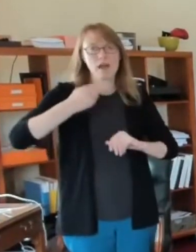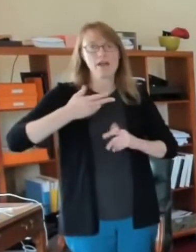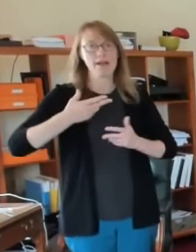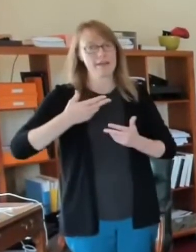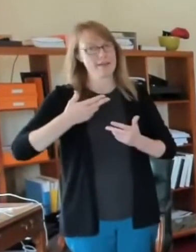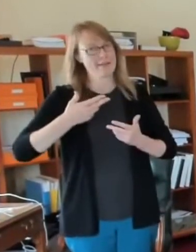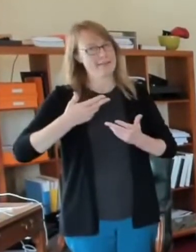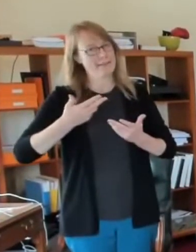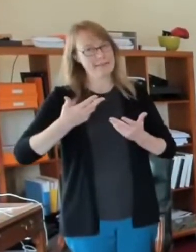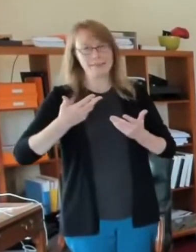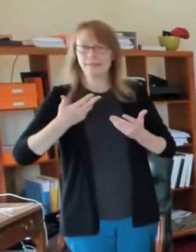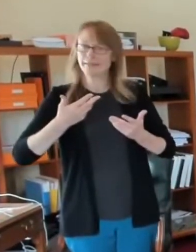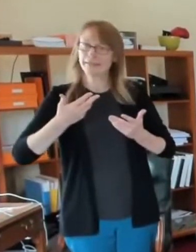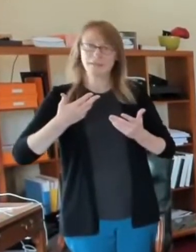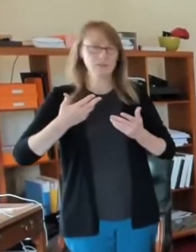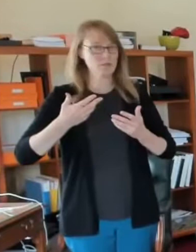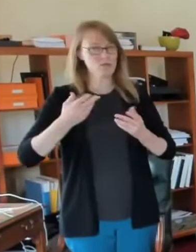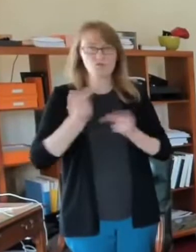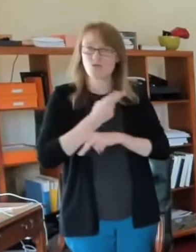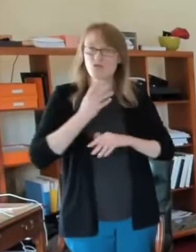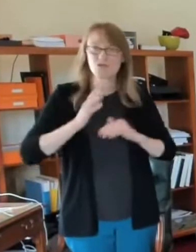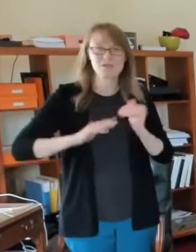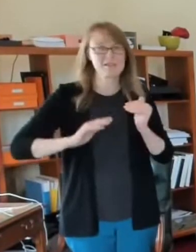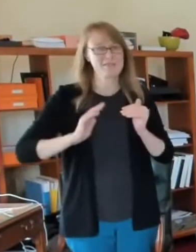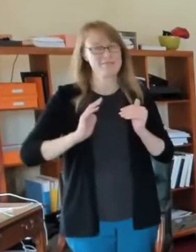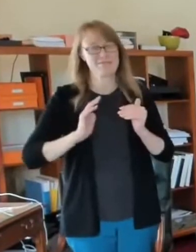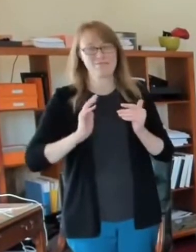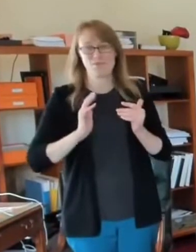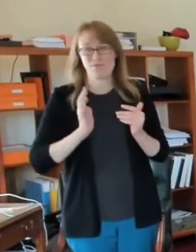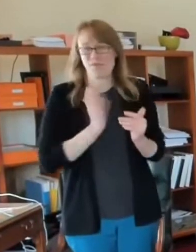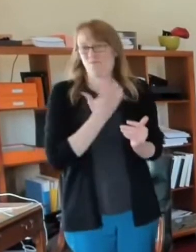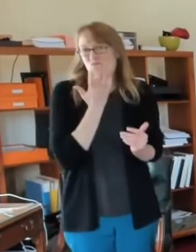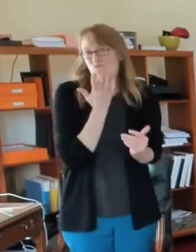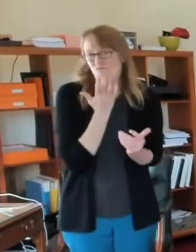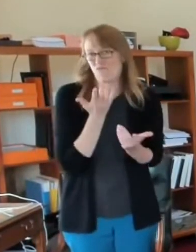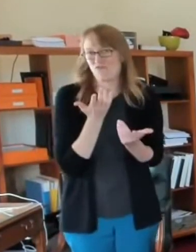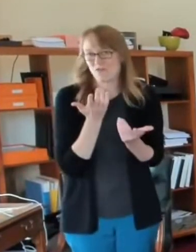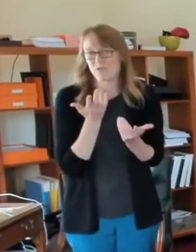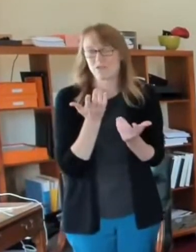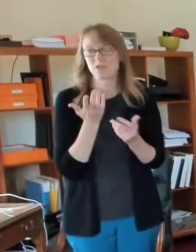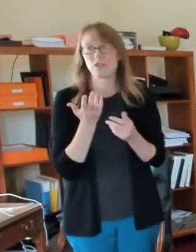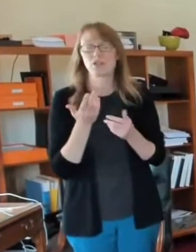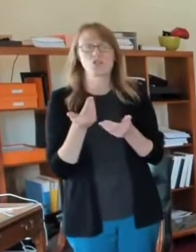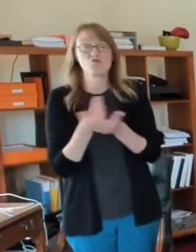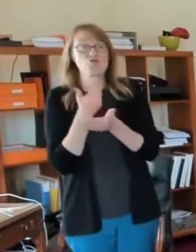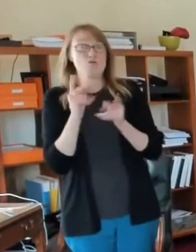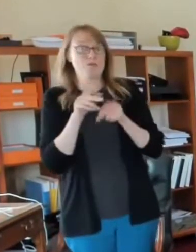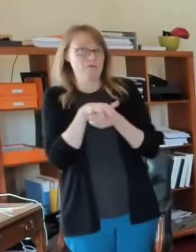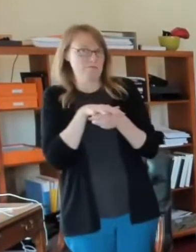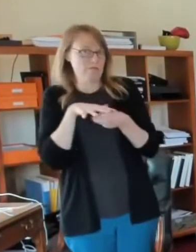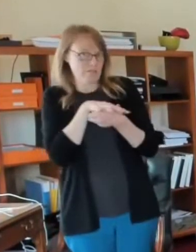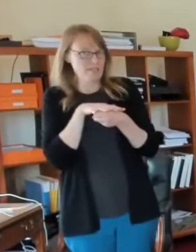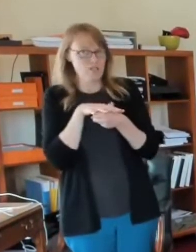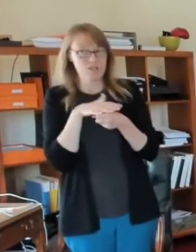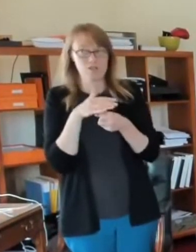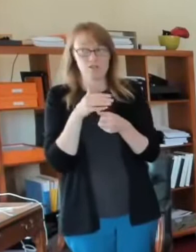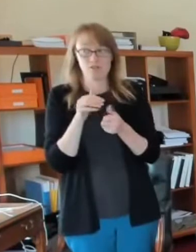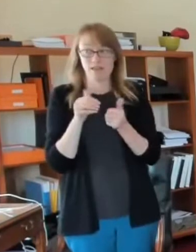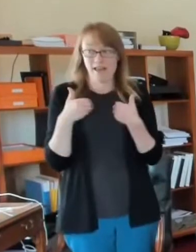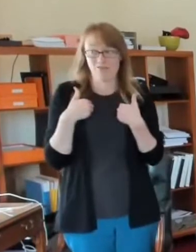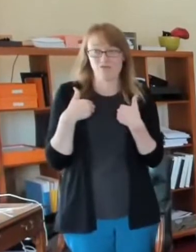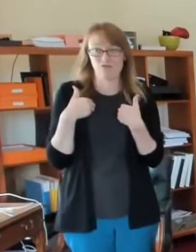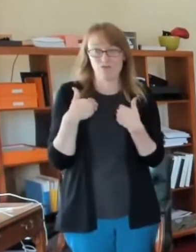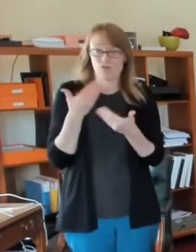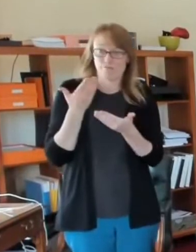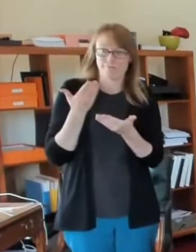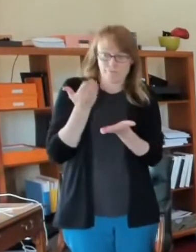We had 250 people in the hospital yesterday in the region with confirmed COVID cases. Again,